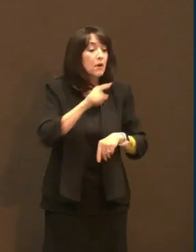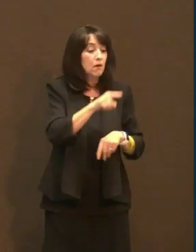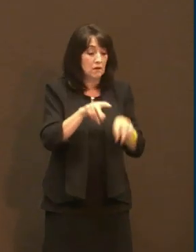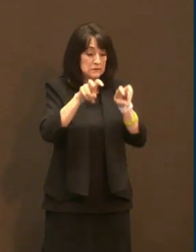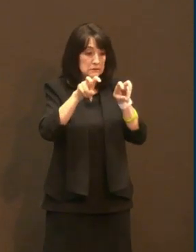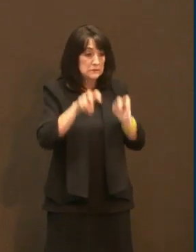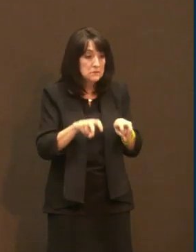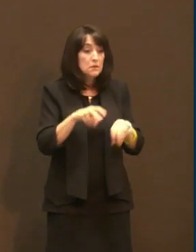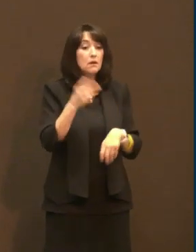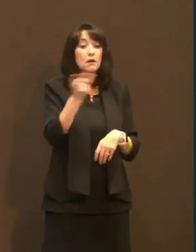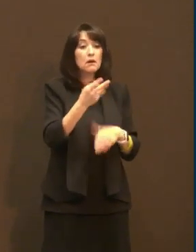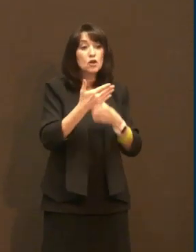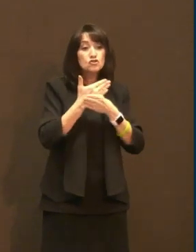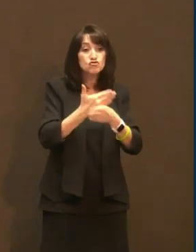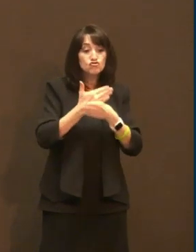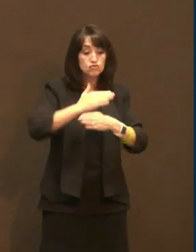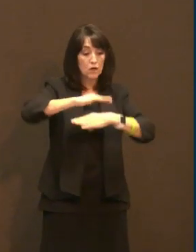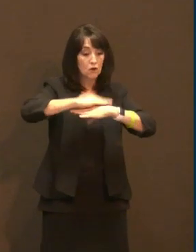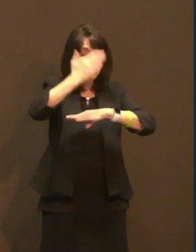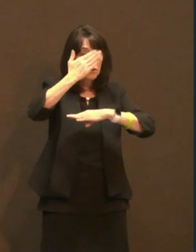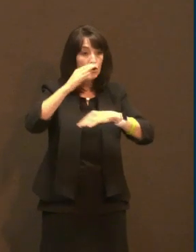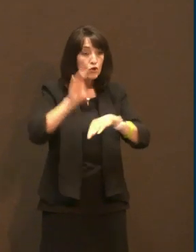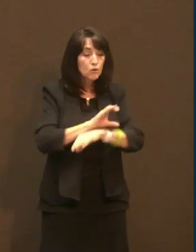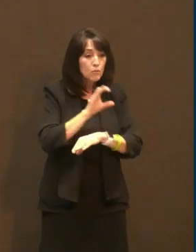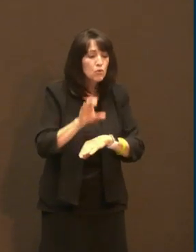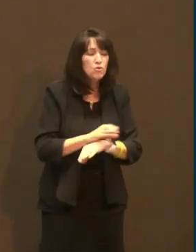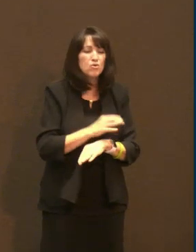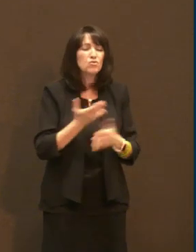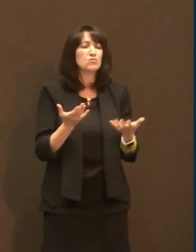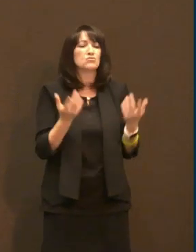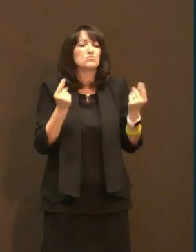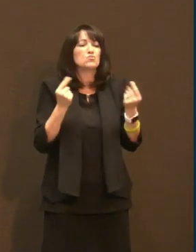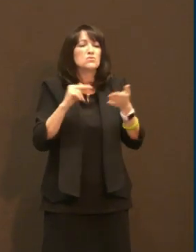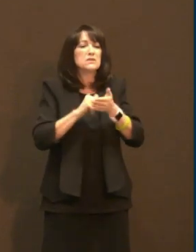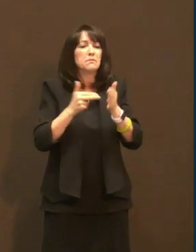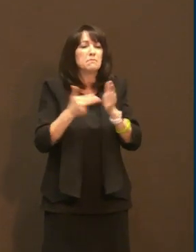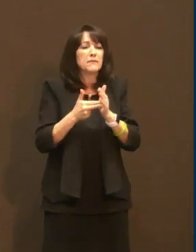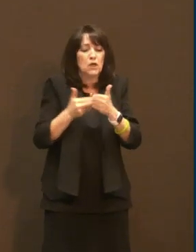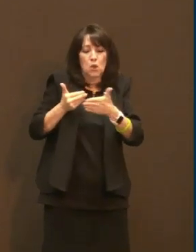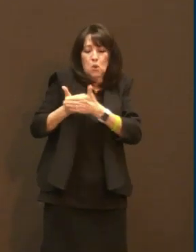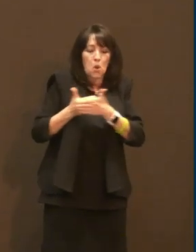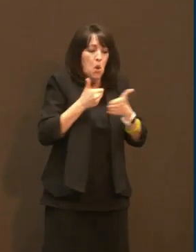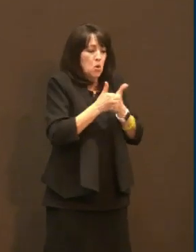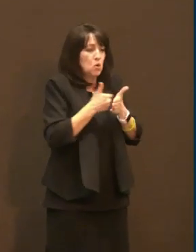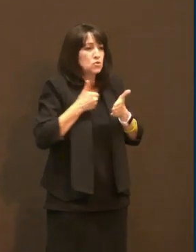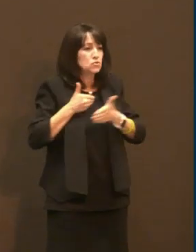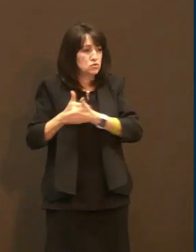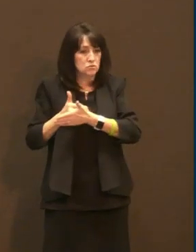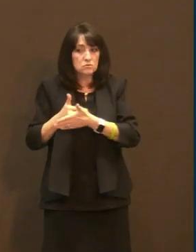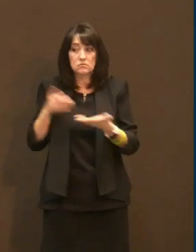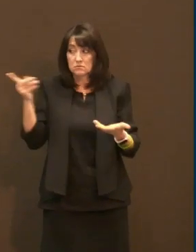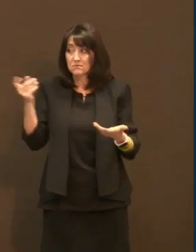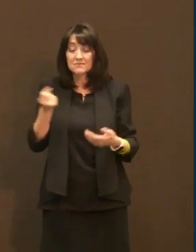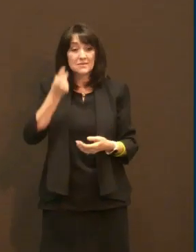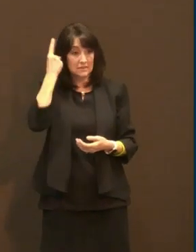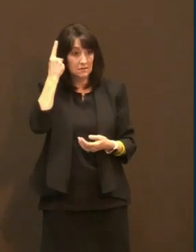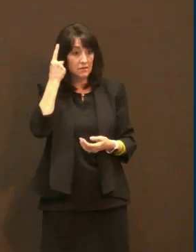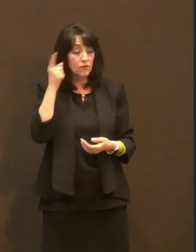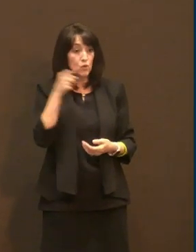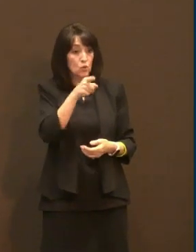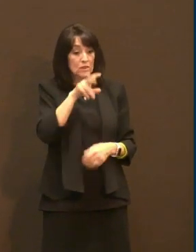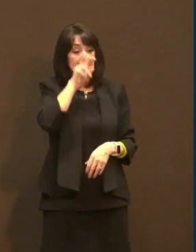right? This virus, when you sneeze, it can go a little further. When you cough, it can go a